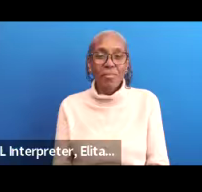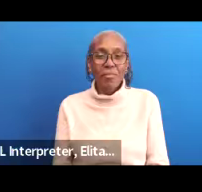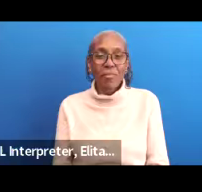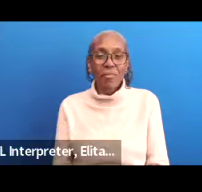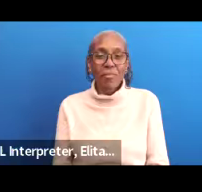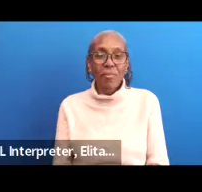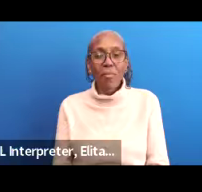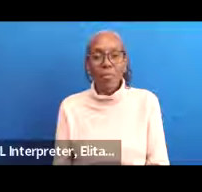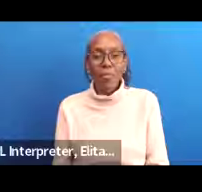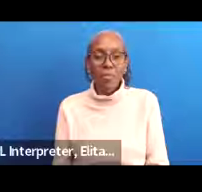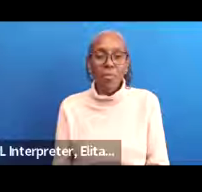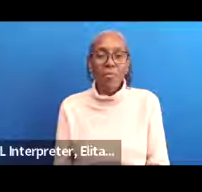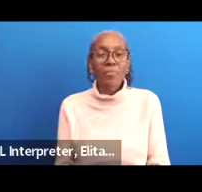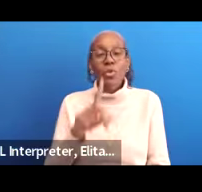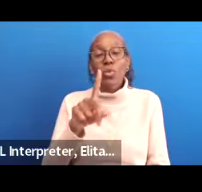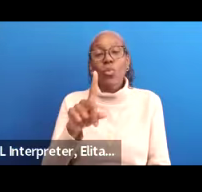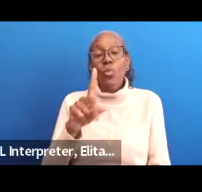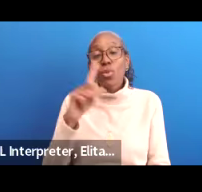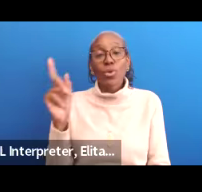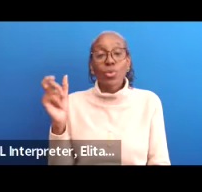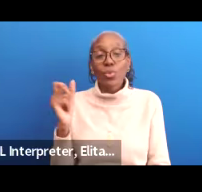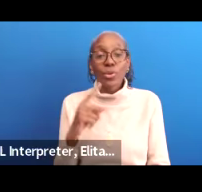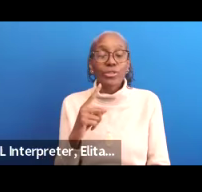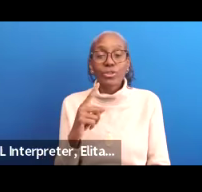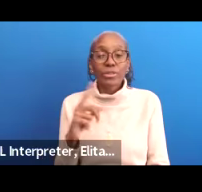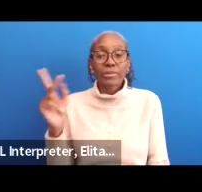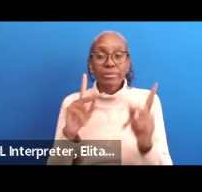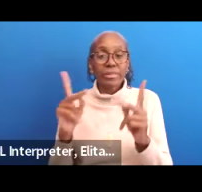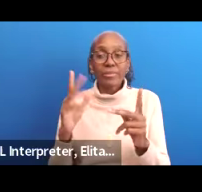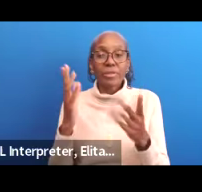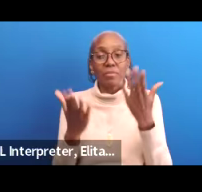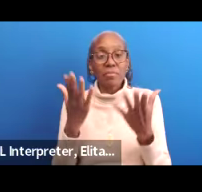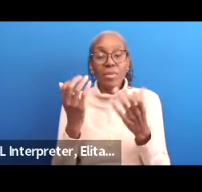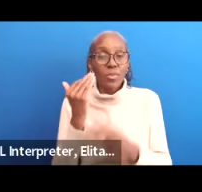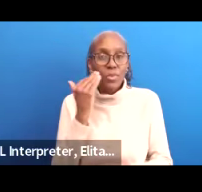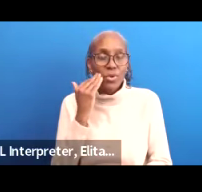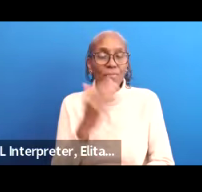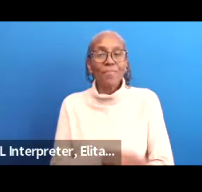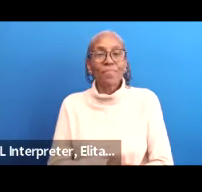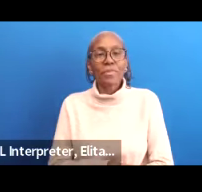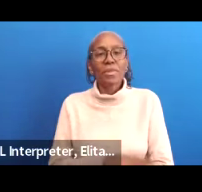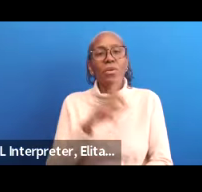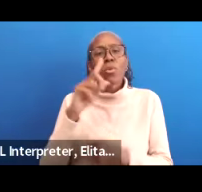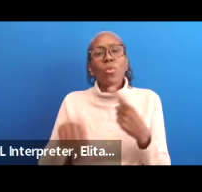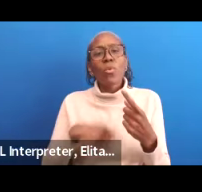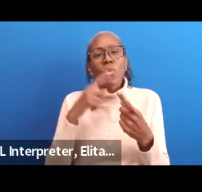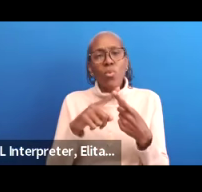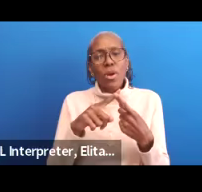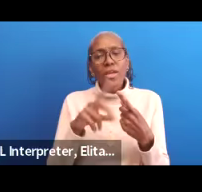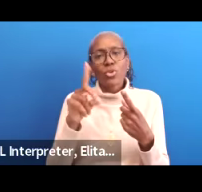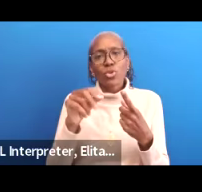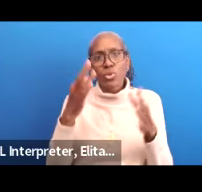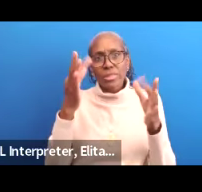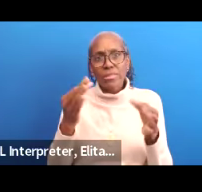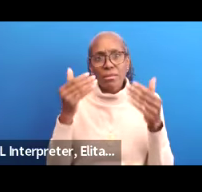One of the questions that people might want to know is when do you decide